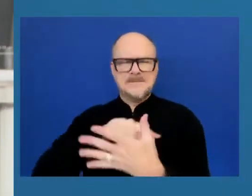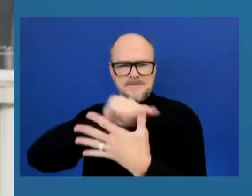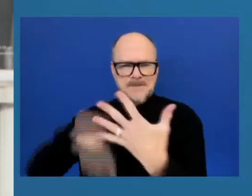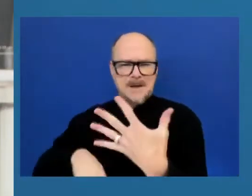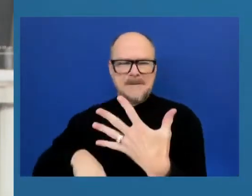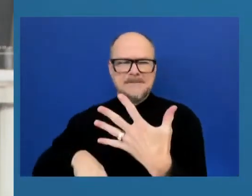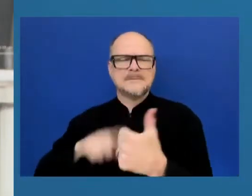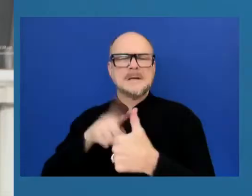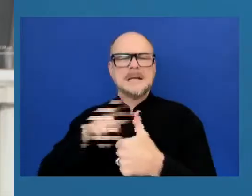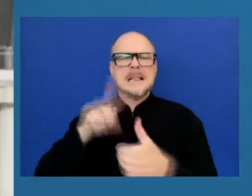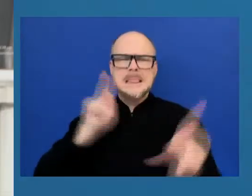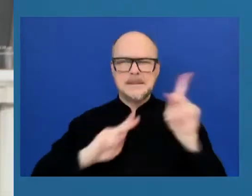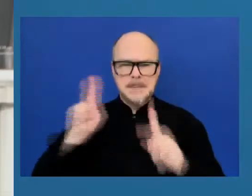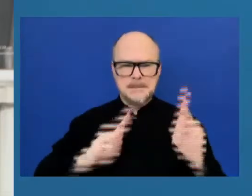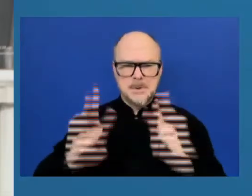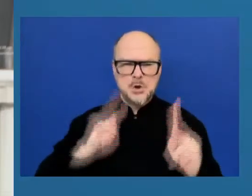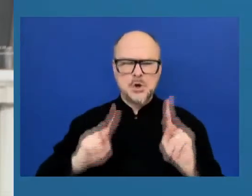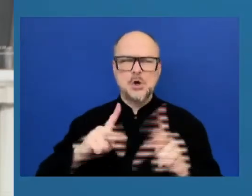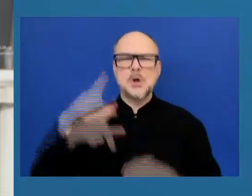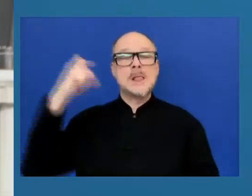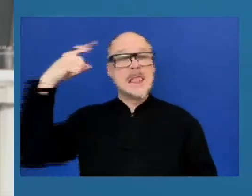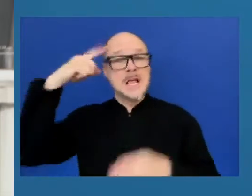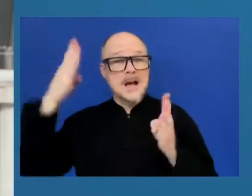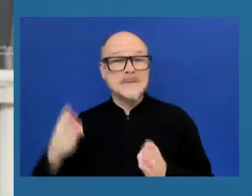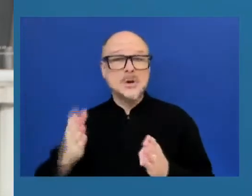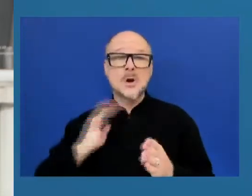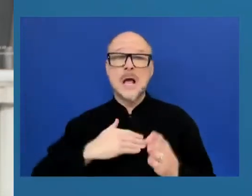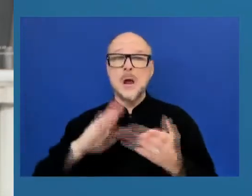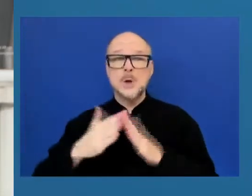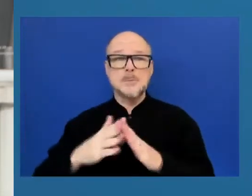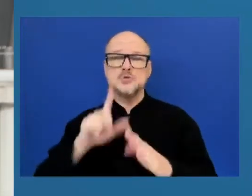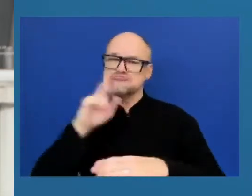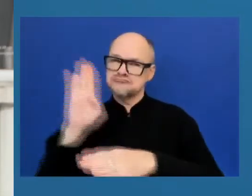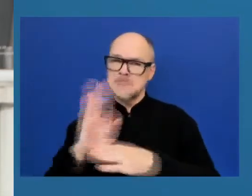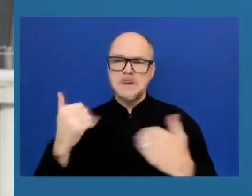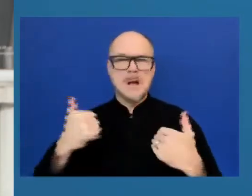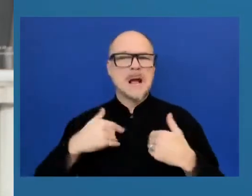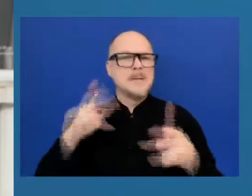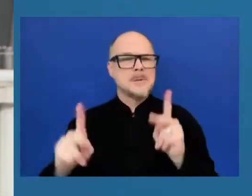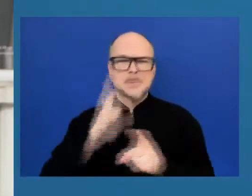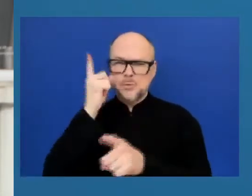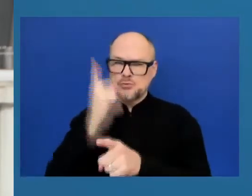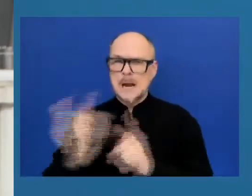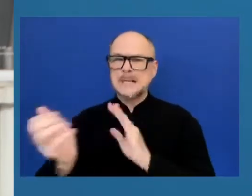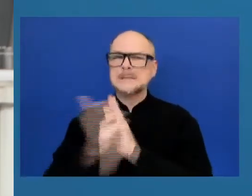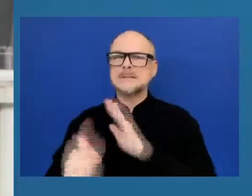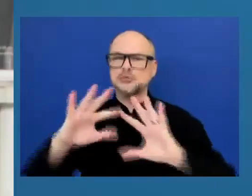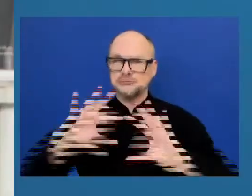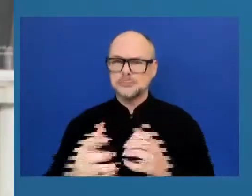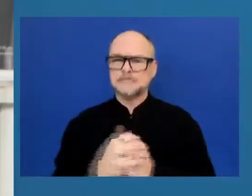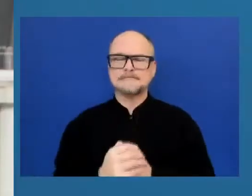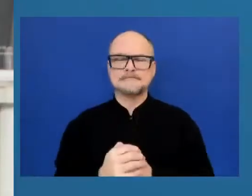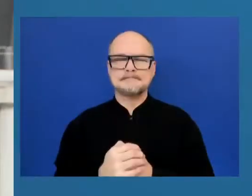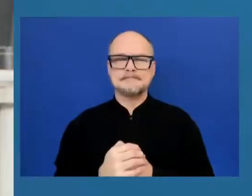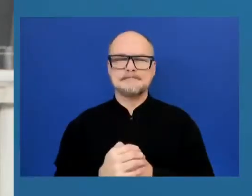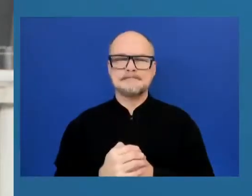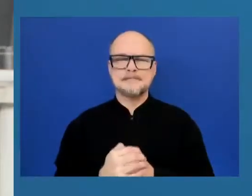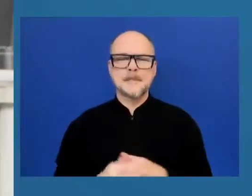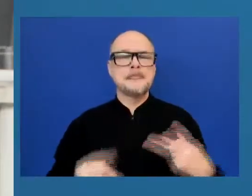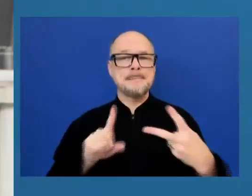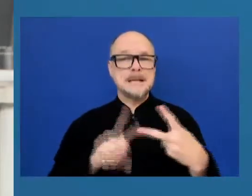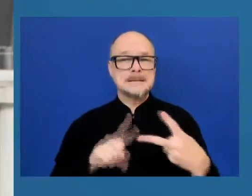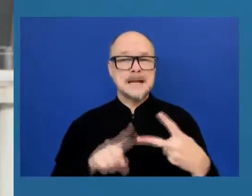the governor and our communities have committed to making sure we have the people with the right skill set. Second, we need water. Look